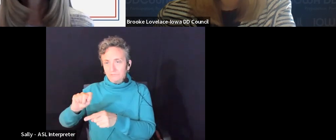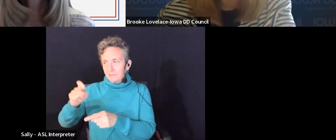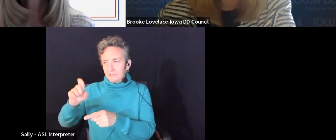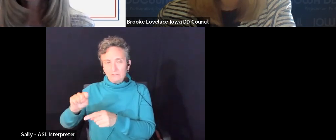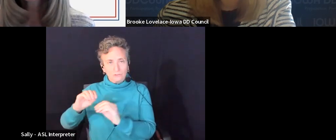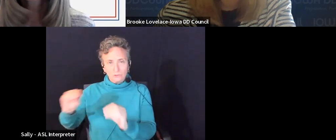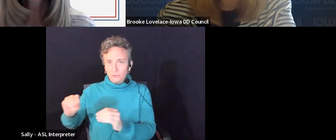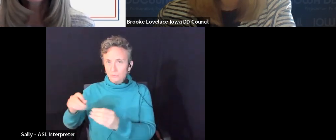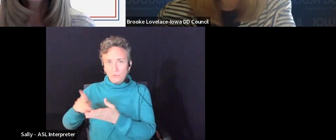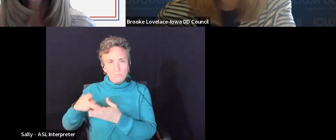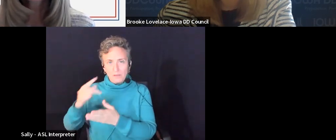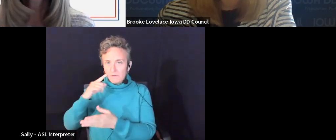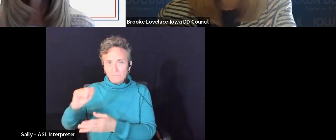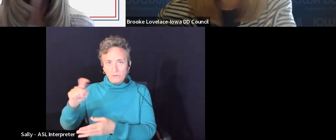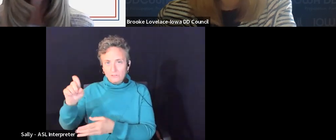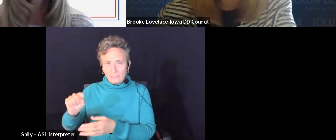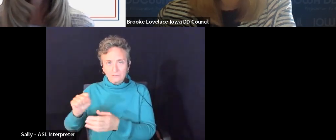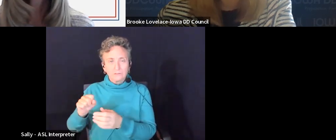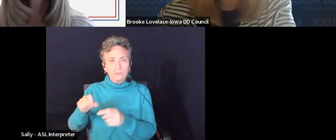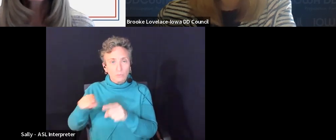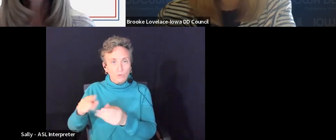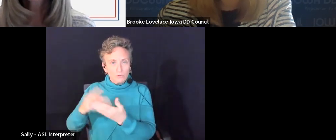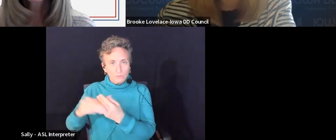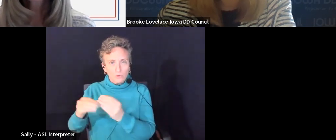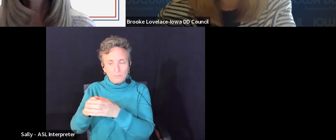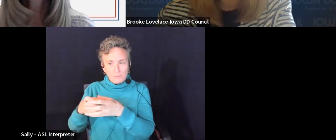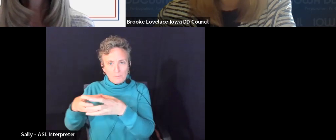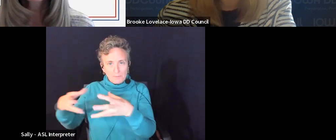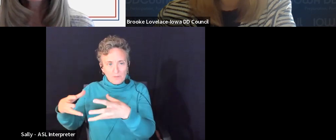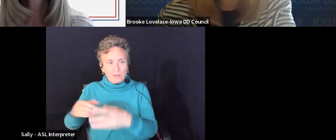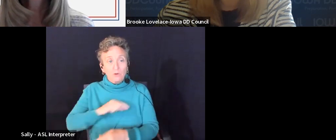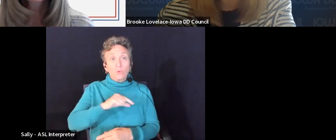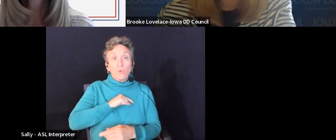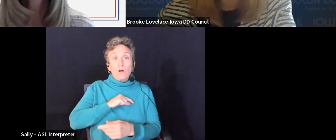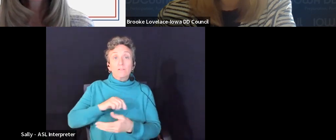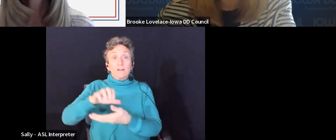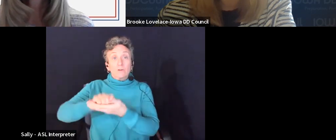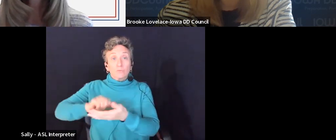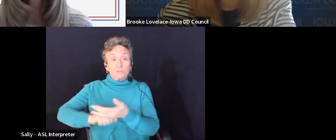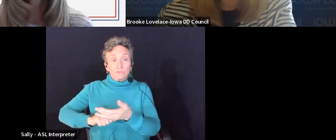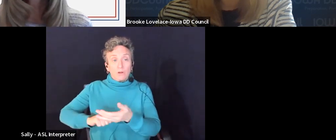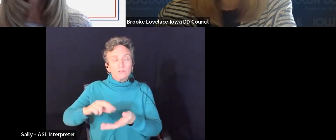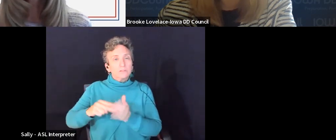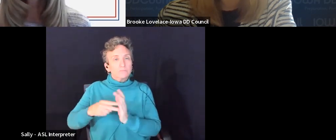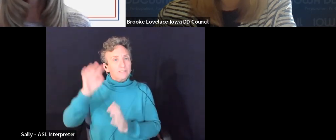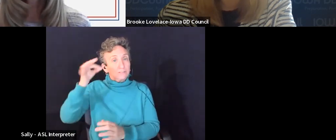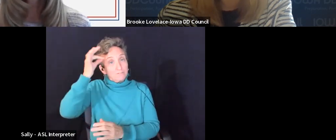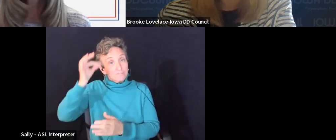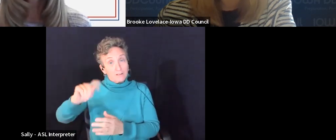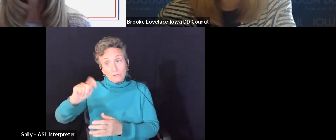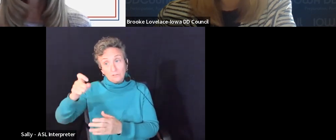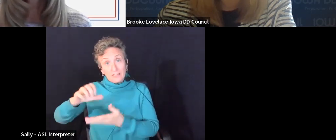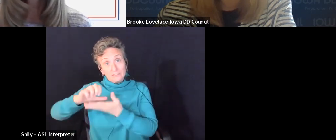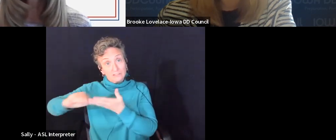any taxes on the money as the program grows. Qualified withdrawals are federally tax exempt. So at the time